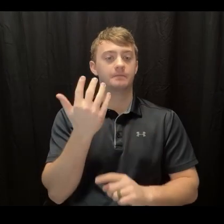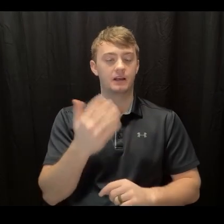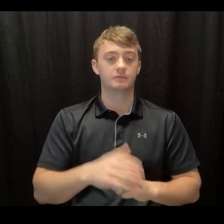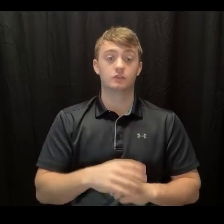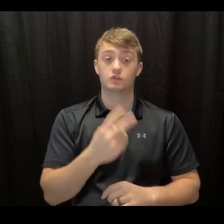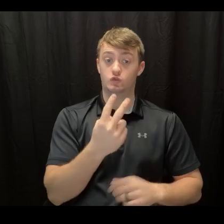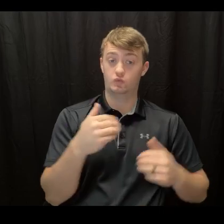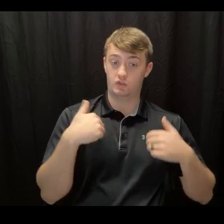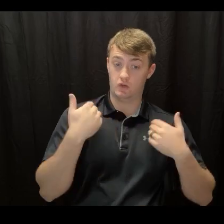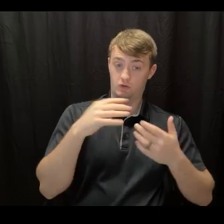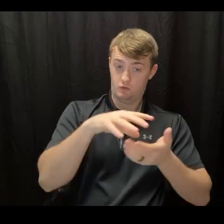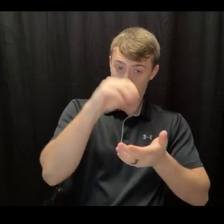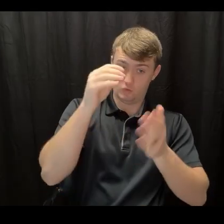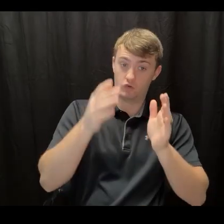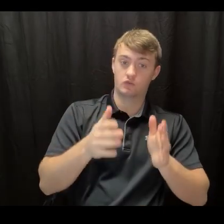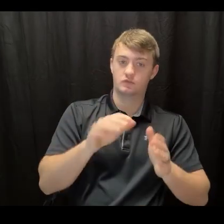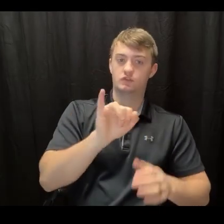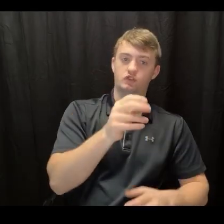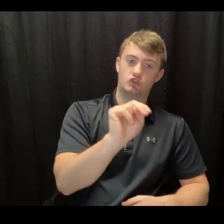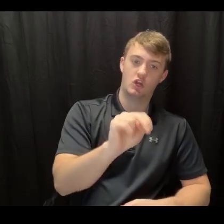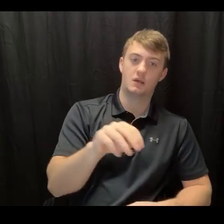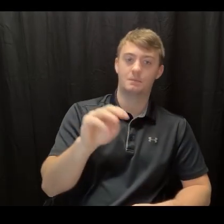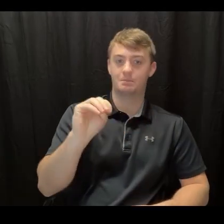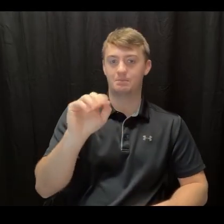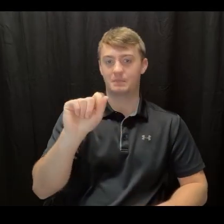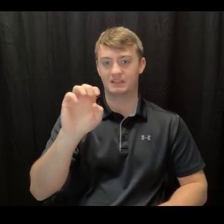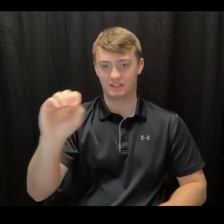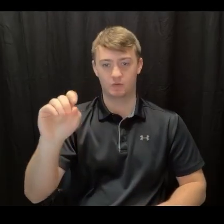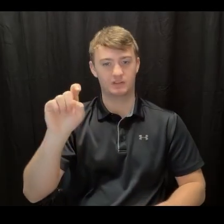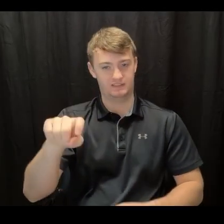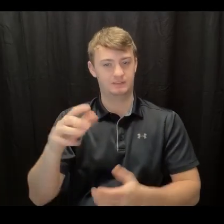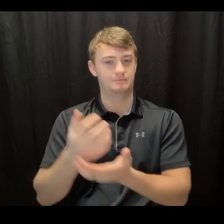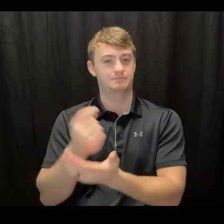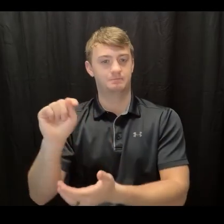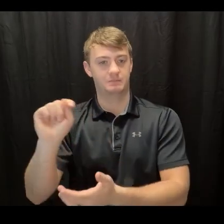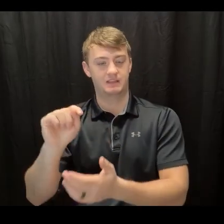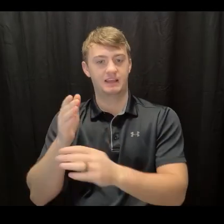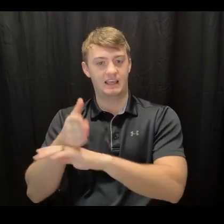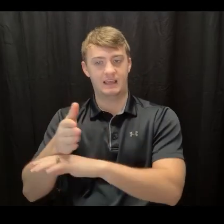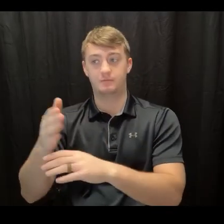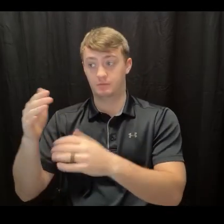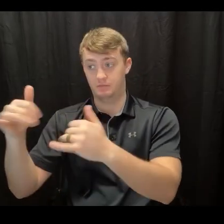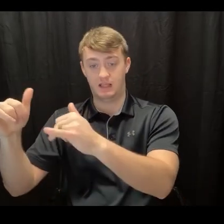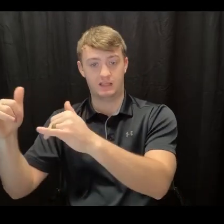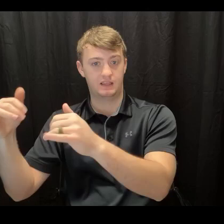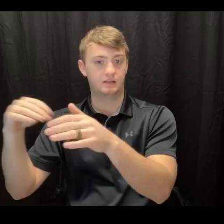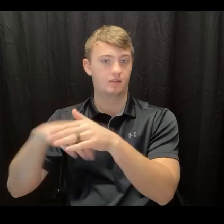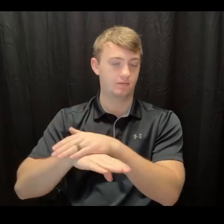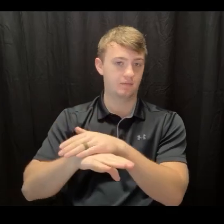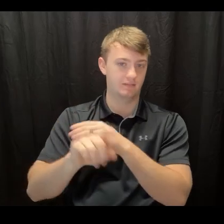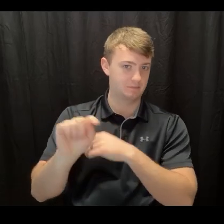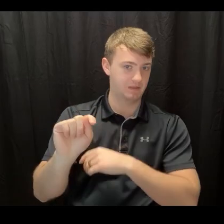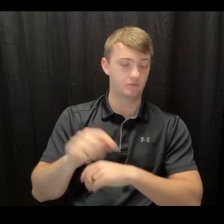Scenario 5. Two young learners, John and Mateo, needed to use the restroom after coming inside from the